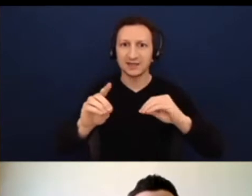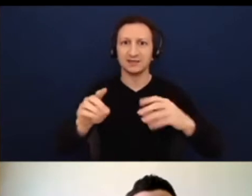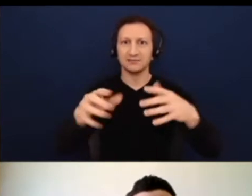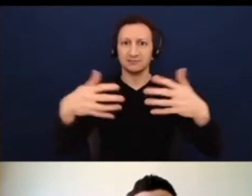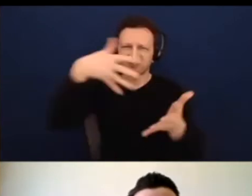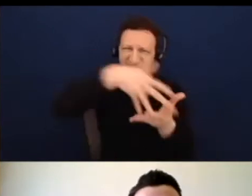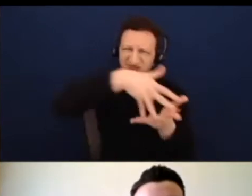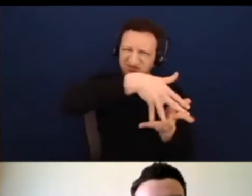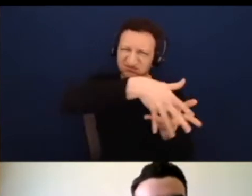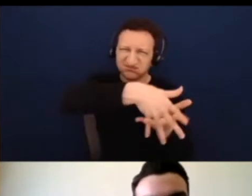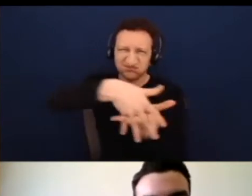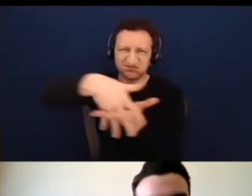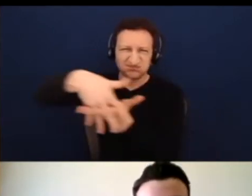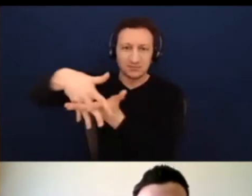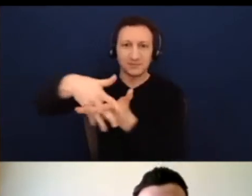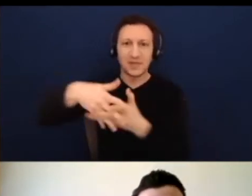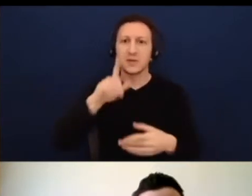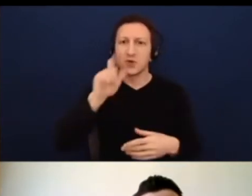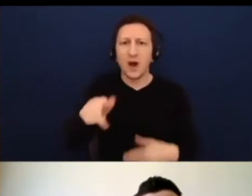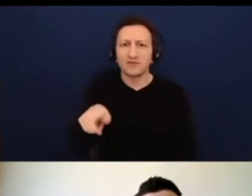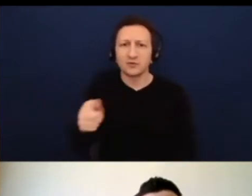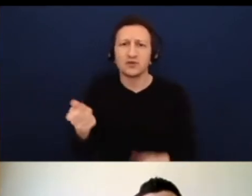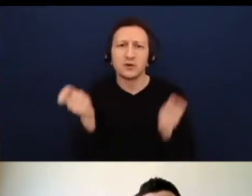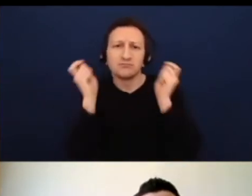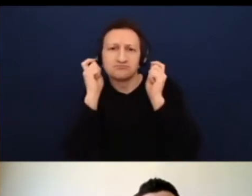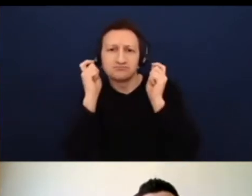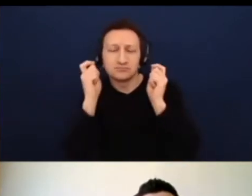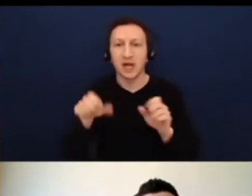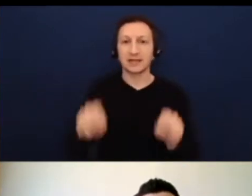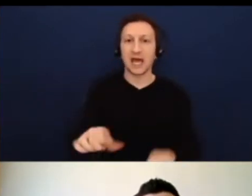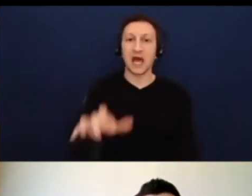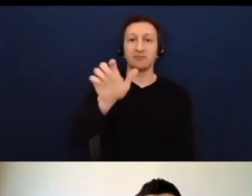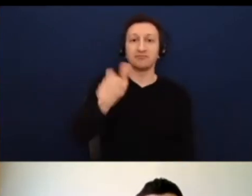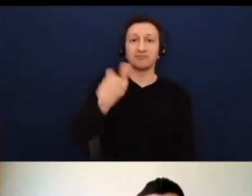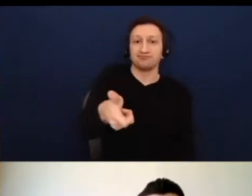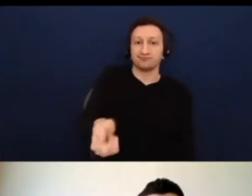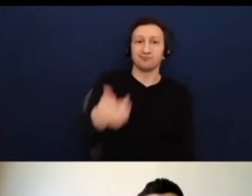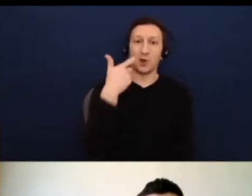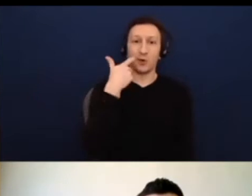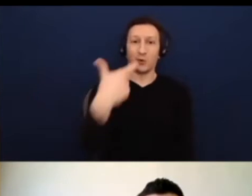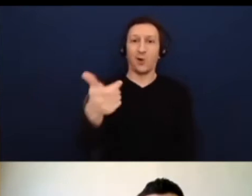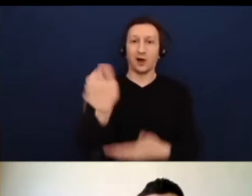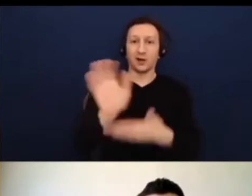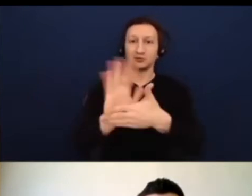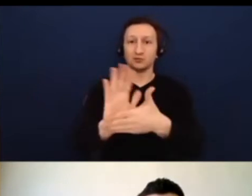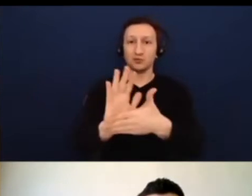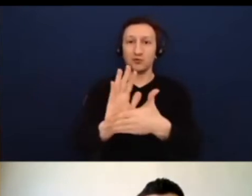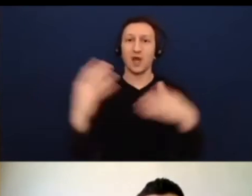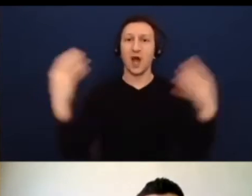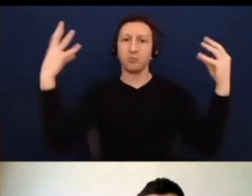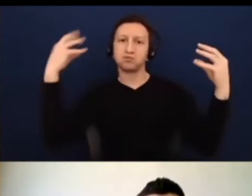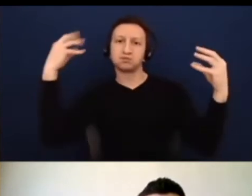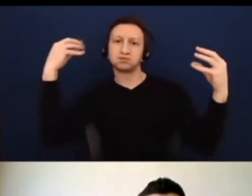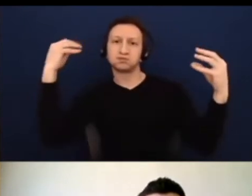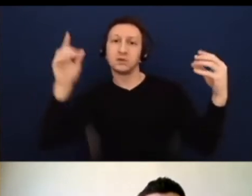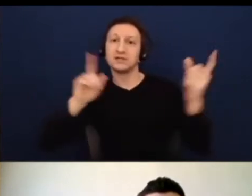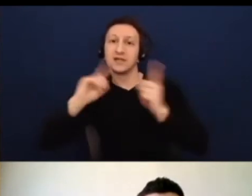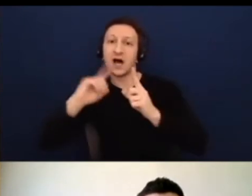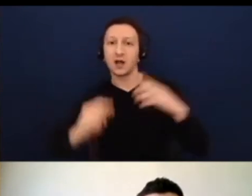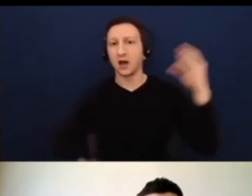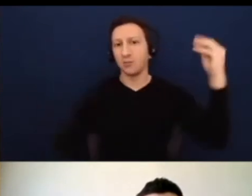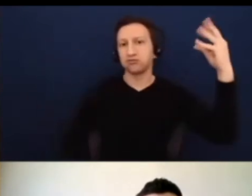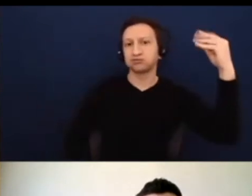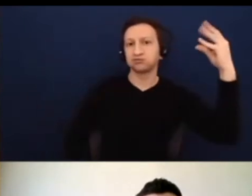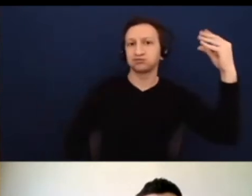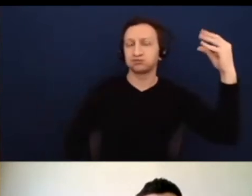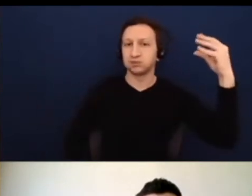opportunity to toggle it on and off if they're renting a movie or streaming a movie or what have you. And the same with DVDs and Blu-rays. So